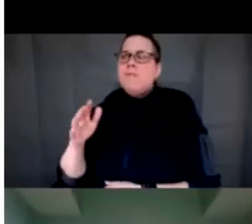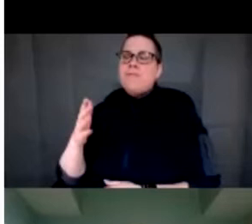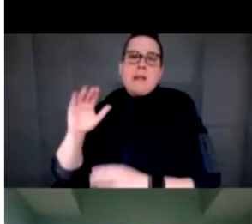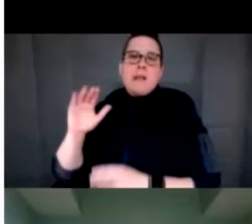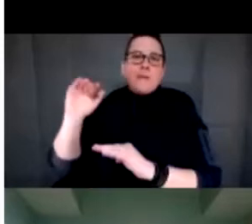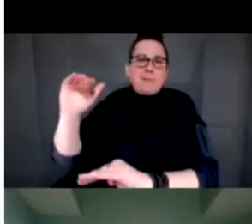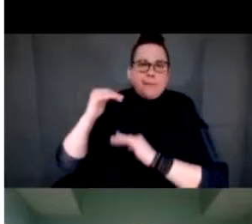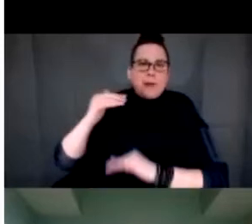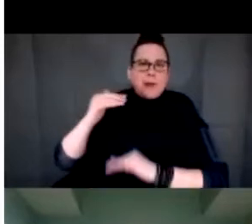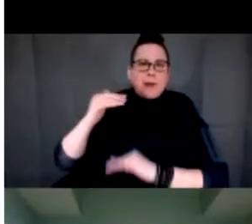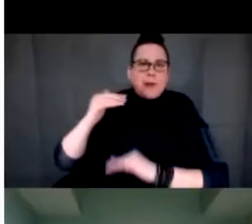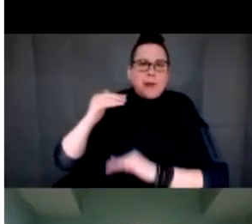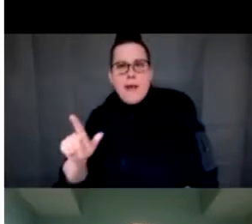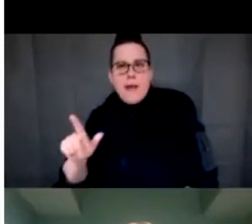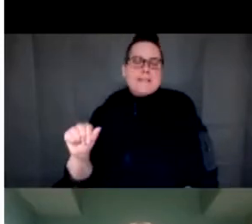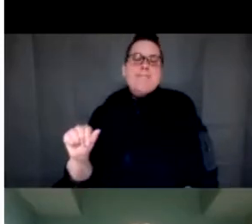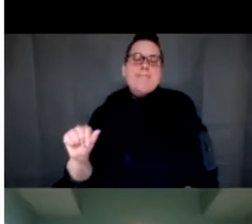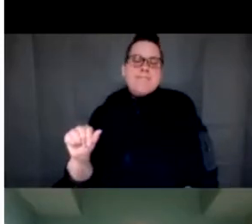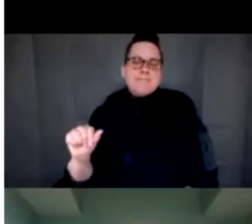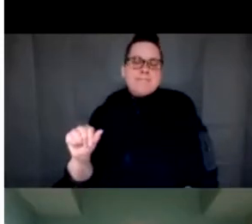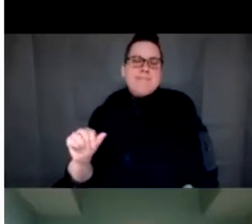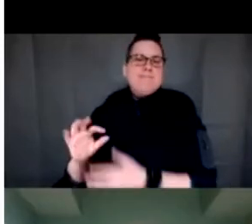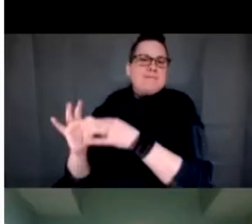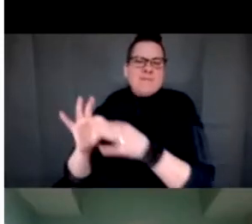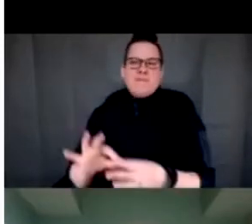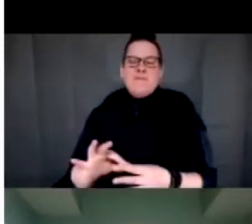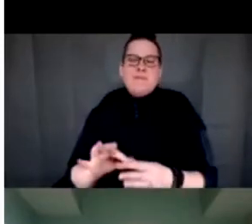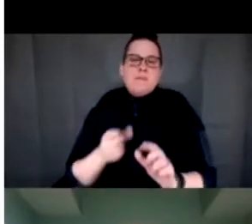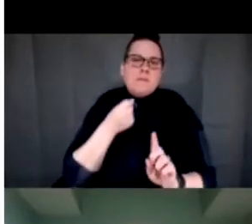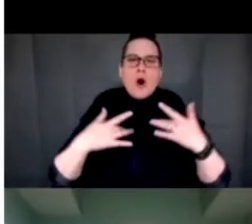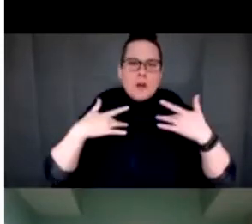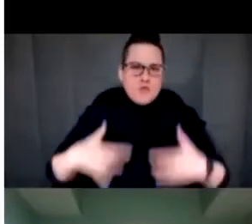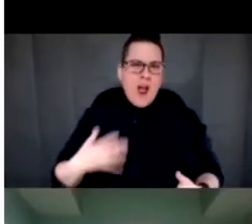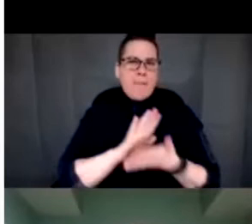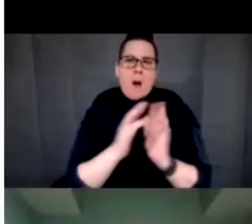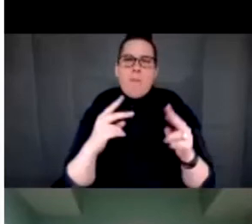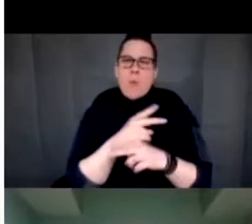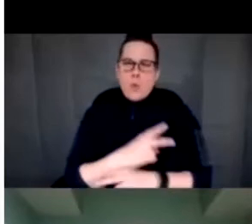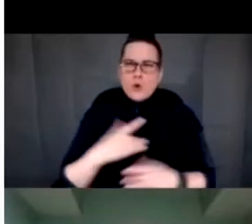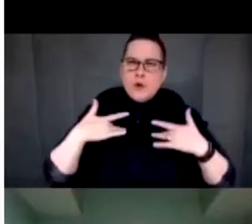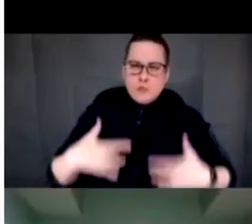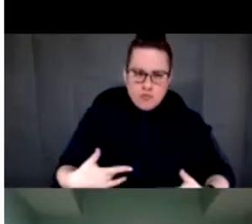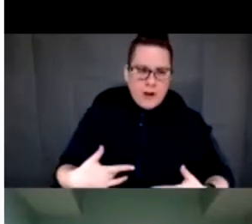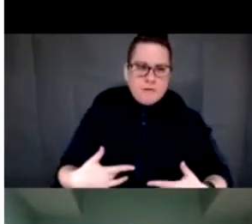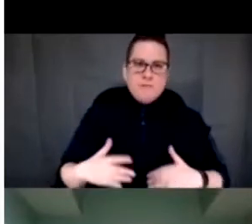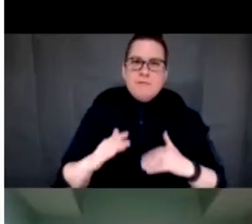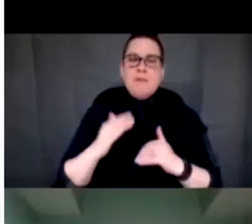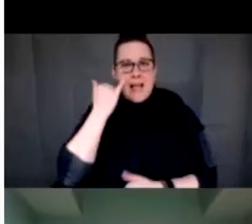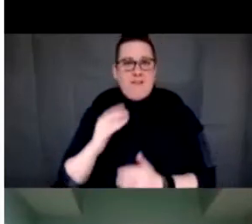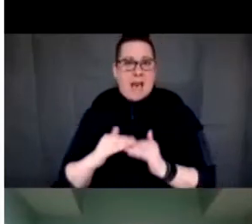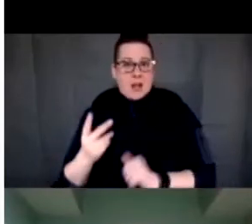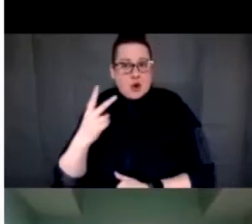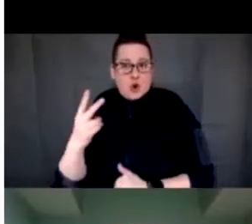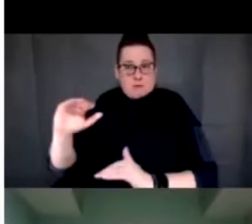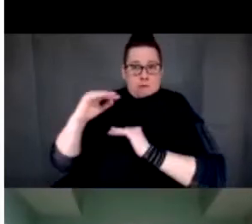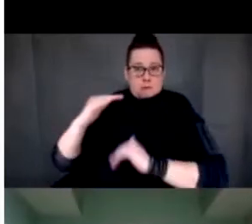is associated with the onset and the worsening of depression over time, that at least 2 ADL limitations has